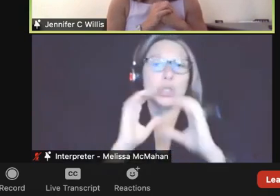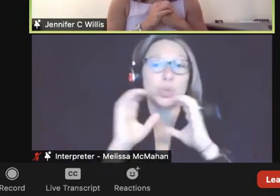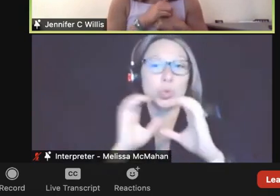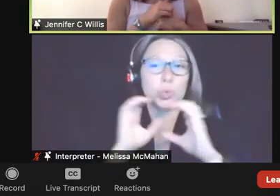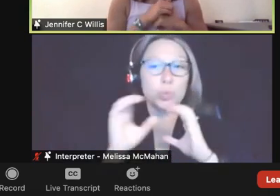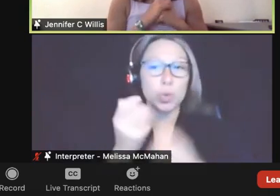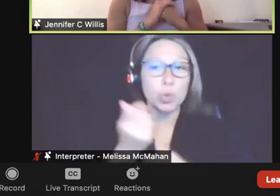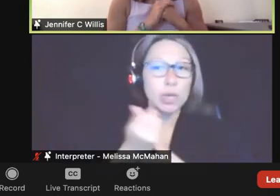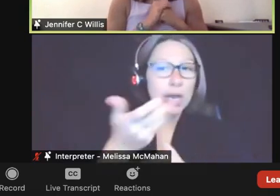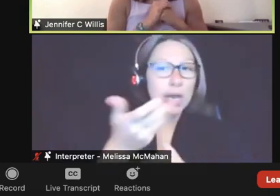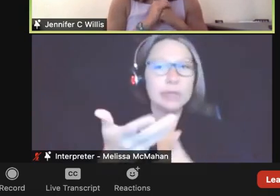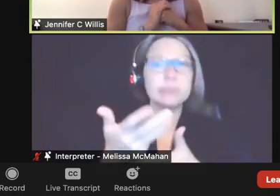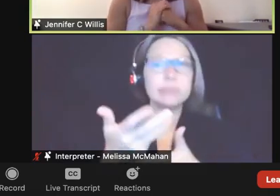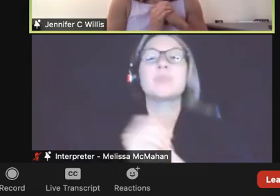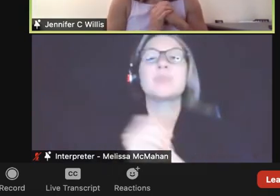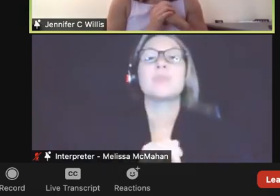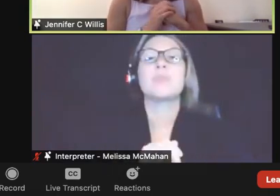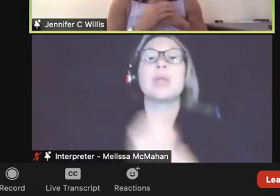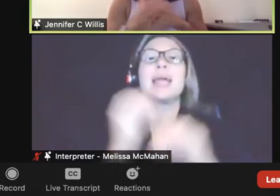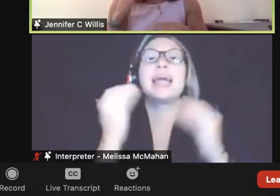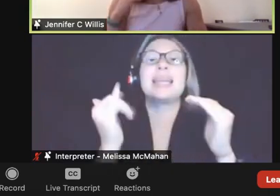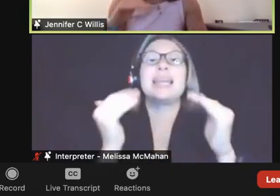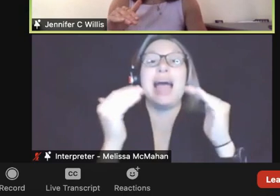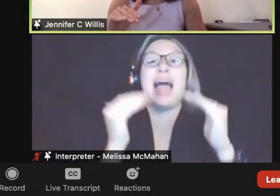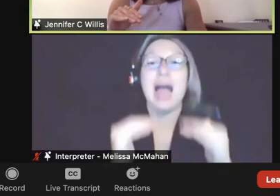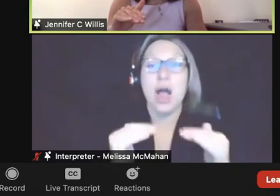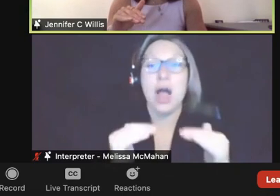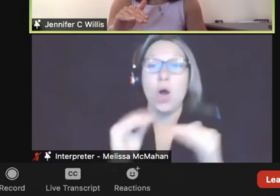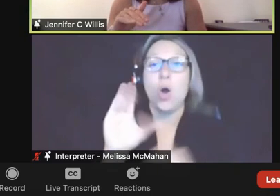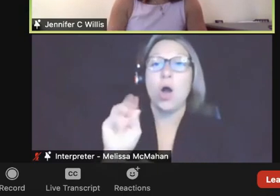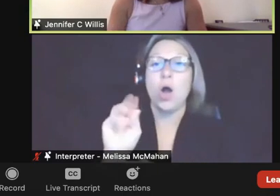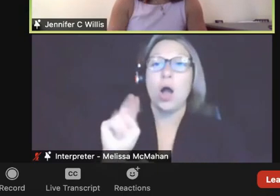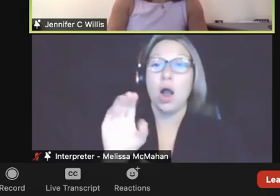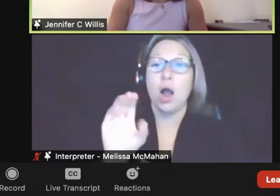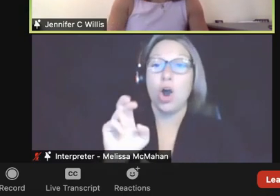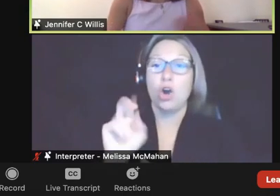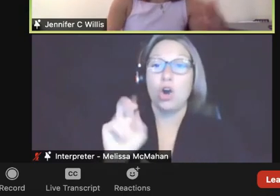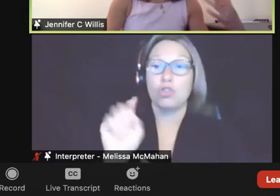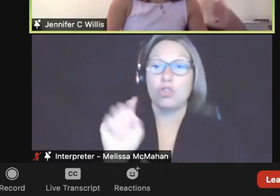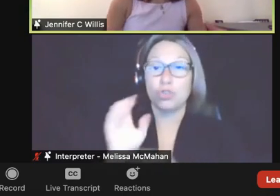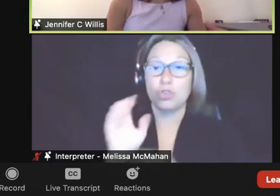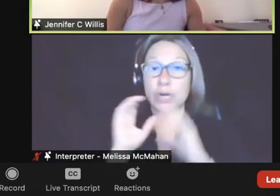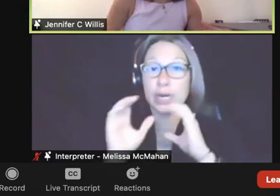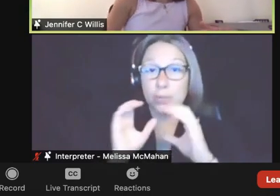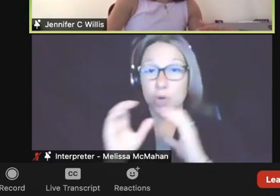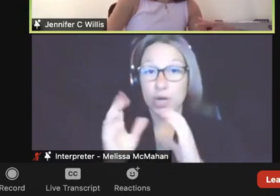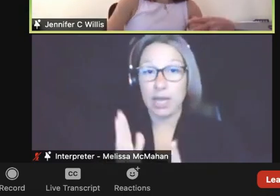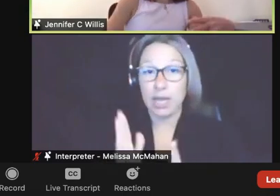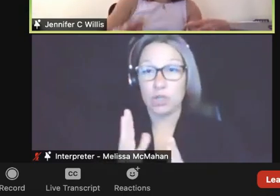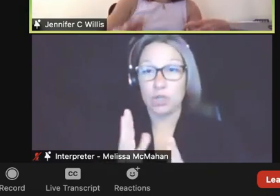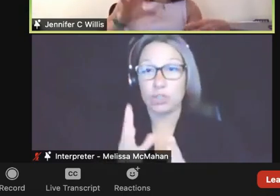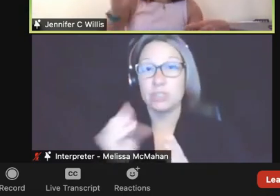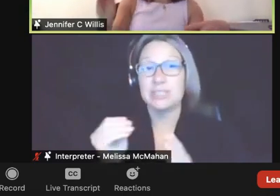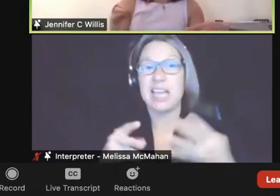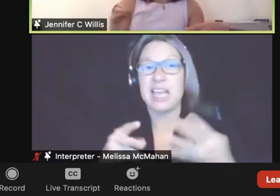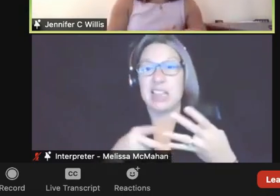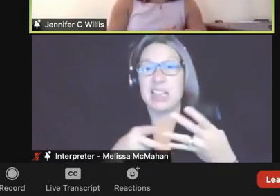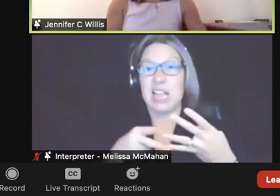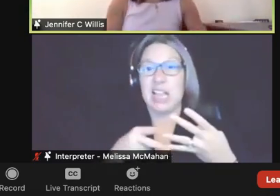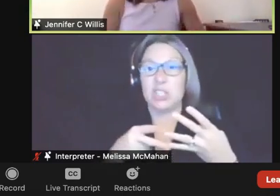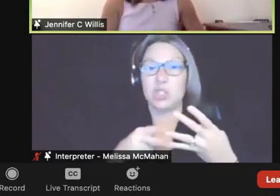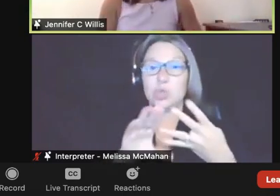things. And then now we're going to start getting into our concrete communicators. And then the final 2 levels, you'll see we